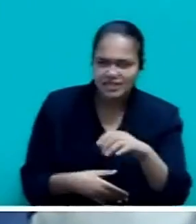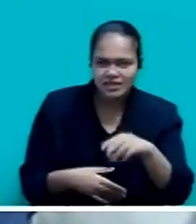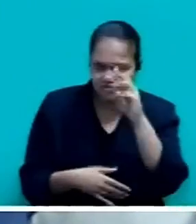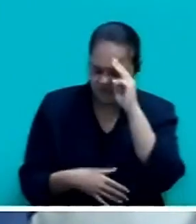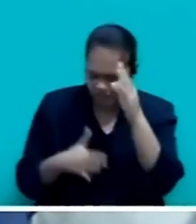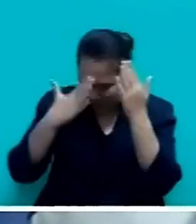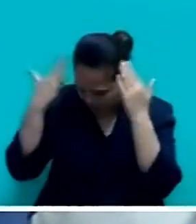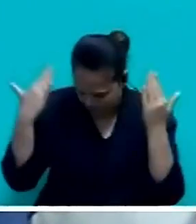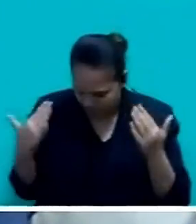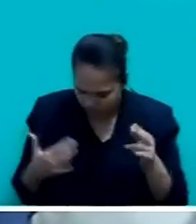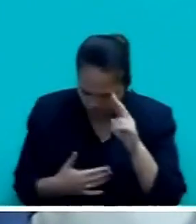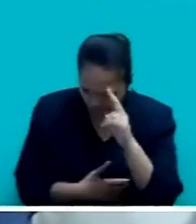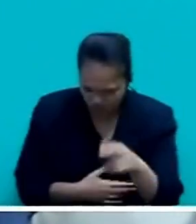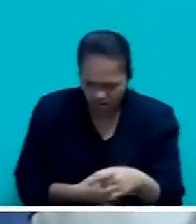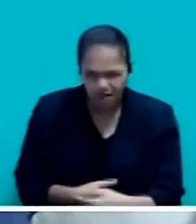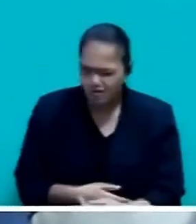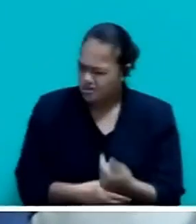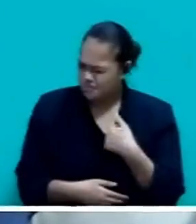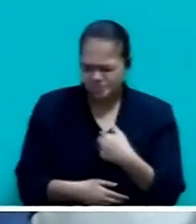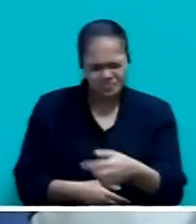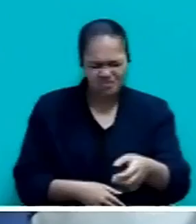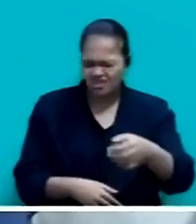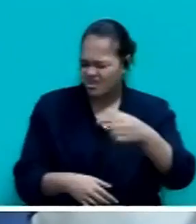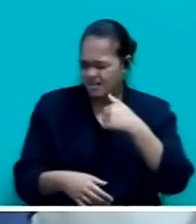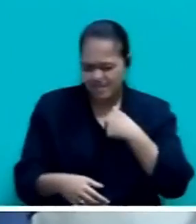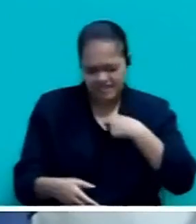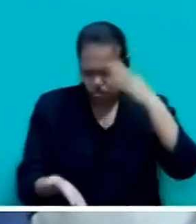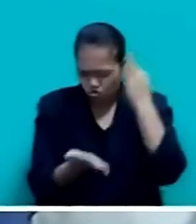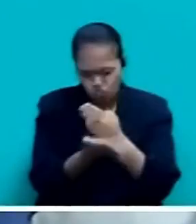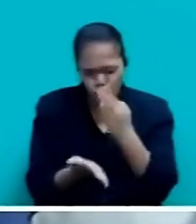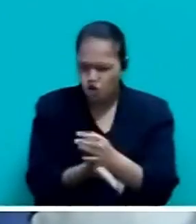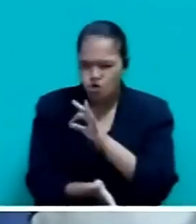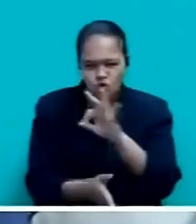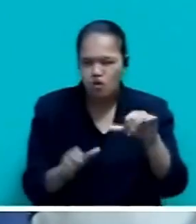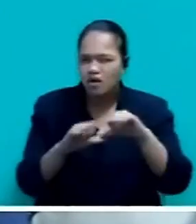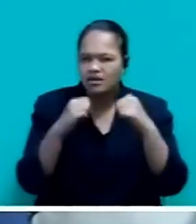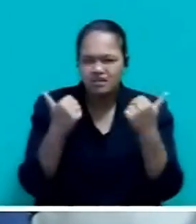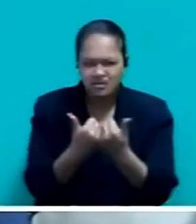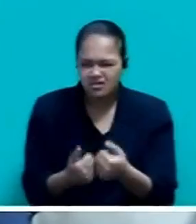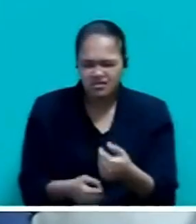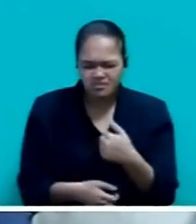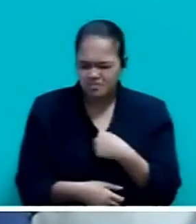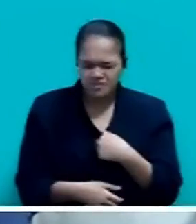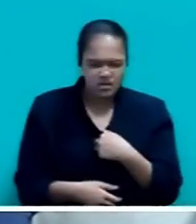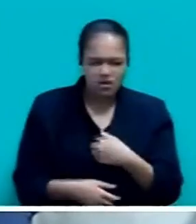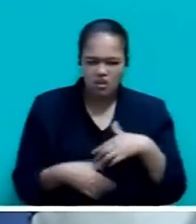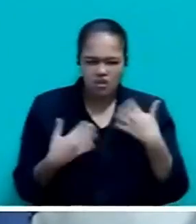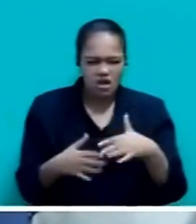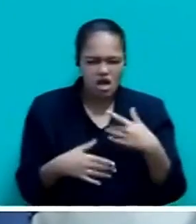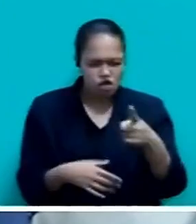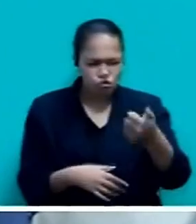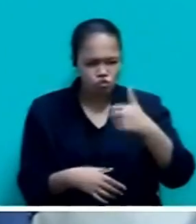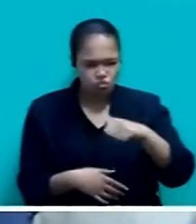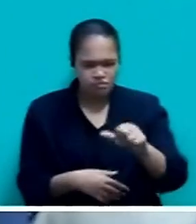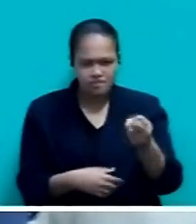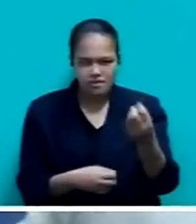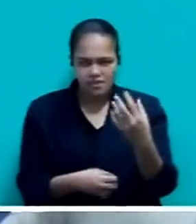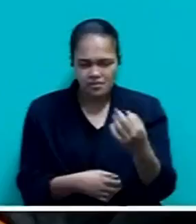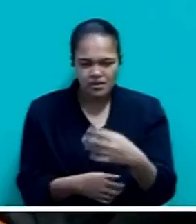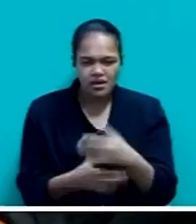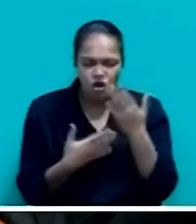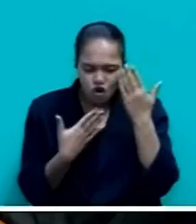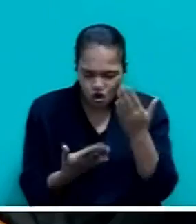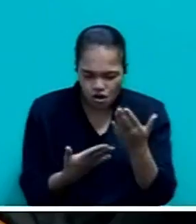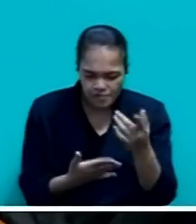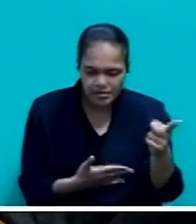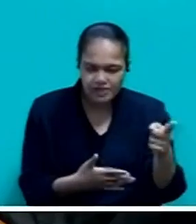On that ground, I totally object to this, and I object to the absurd, illogical logic that was used by the Honorable Tombuya. Thank you.